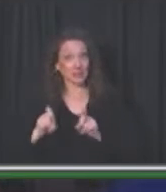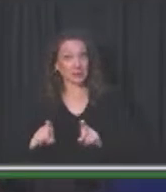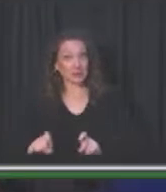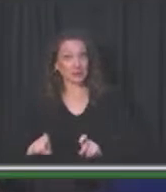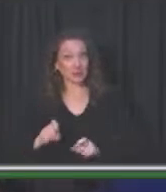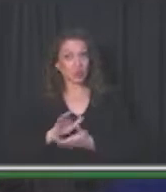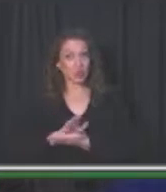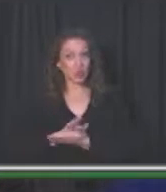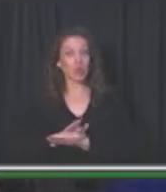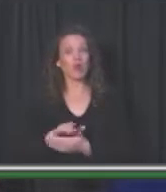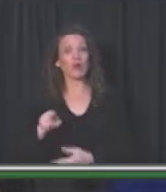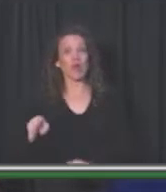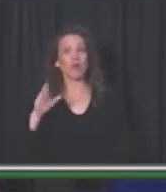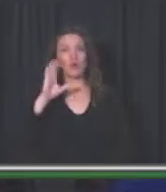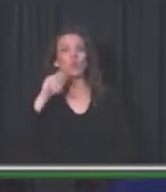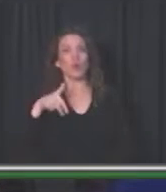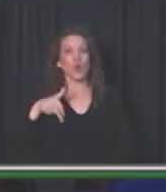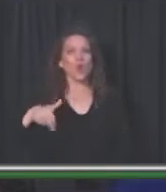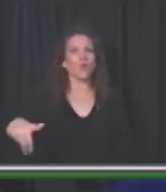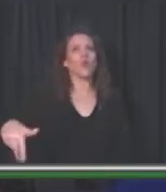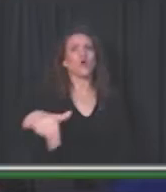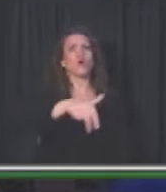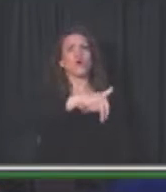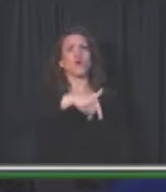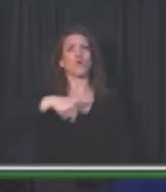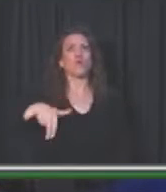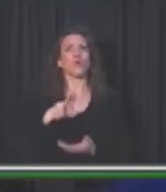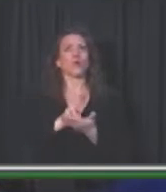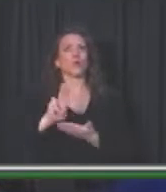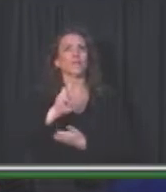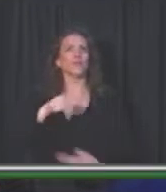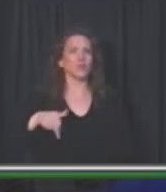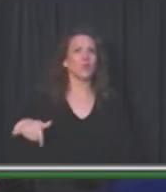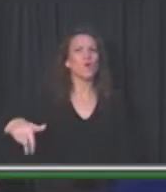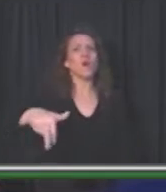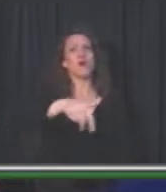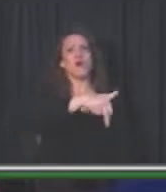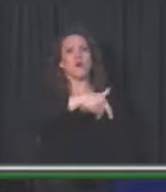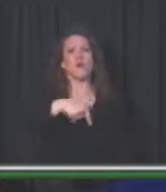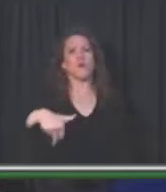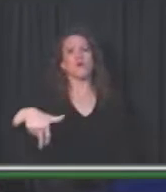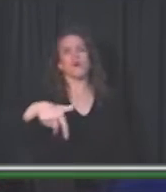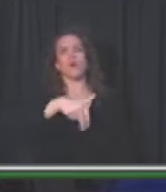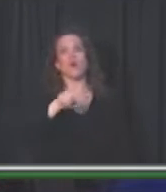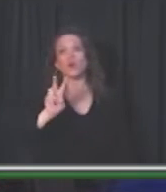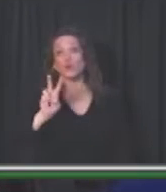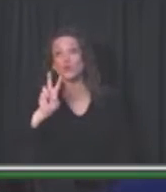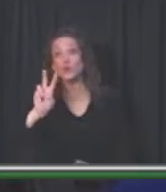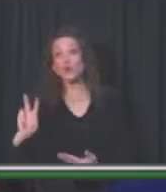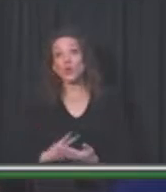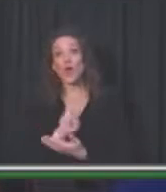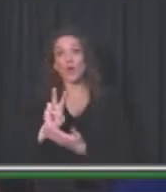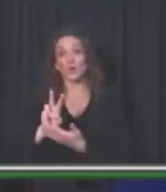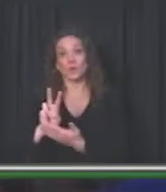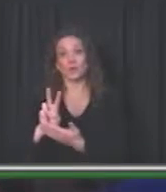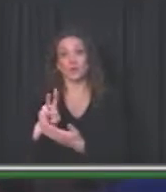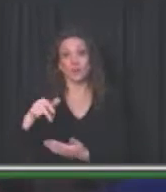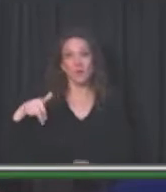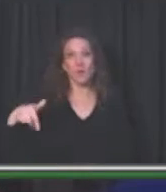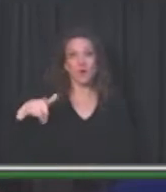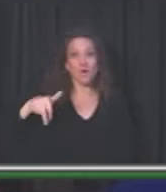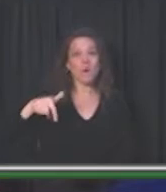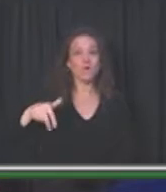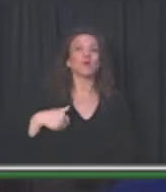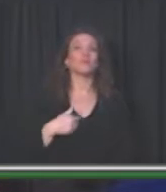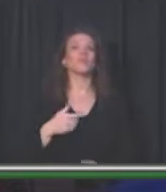he walks our campus for 2 hours, breathing in the oxygen the trees give